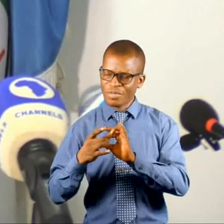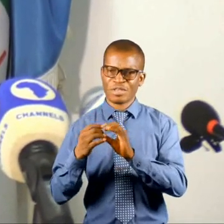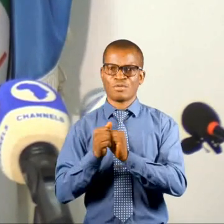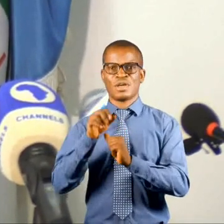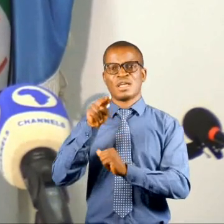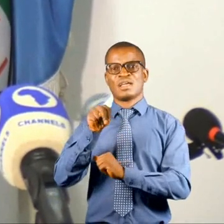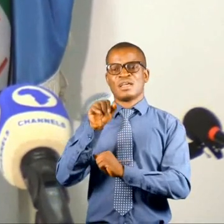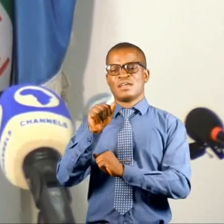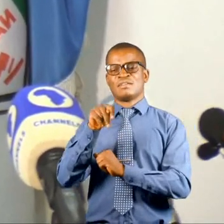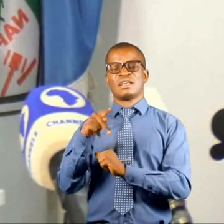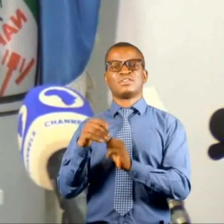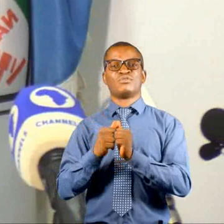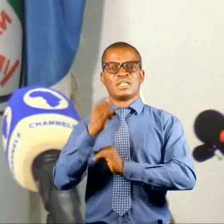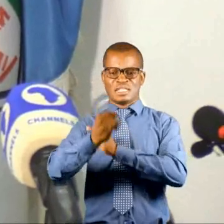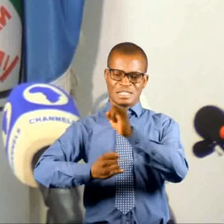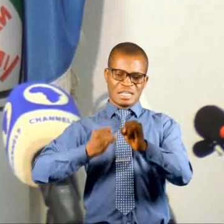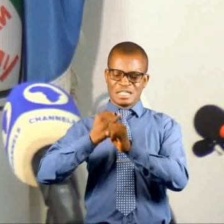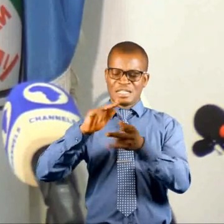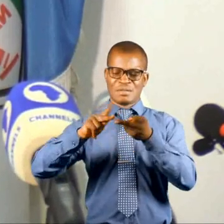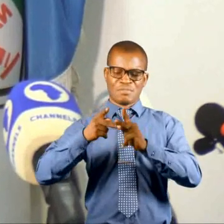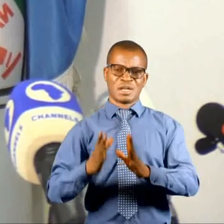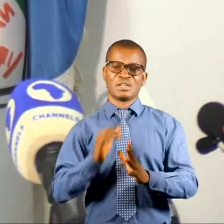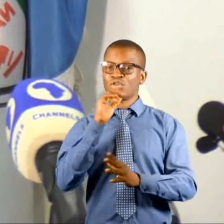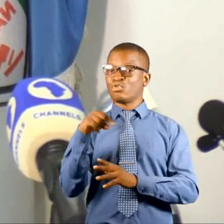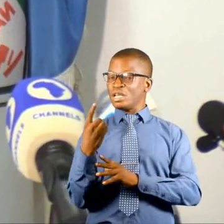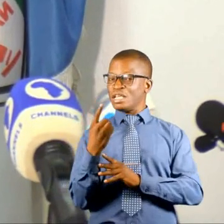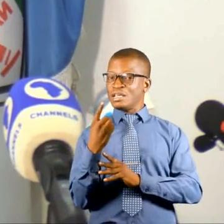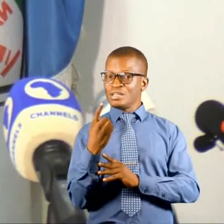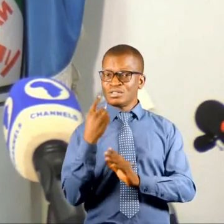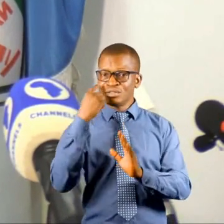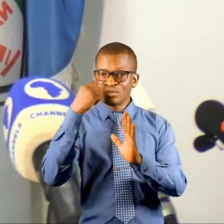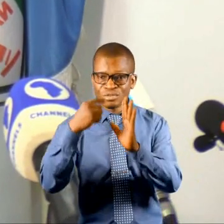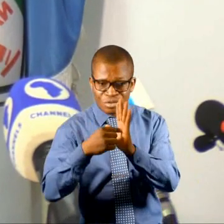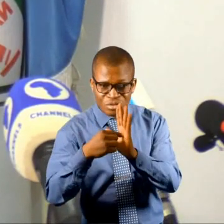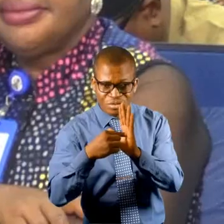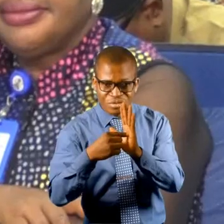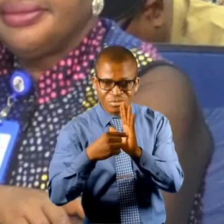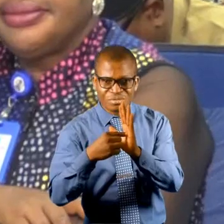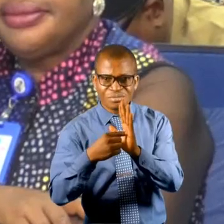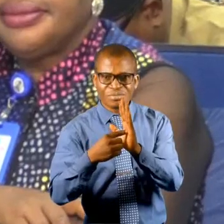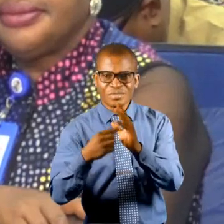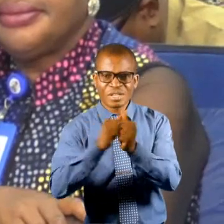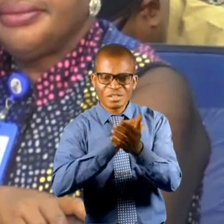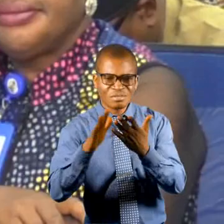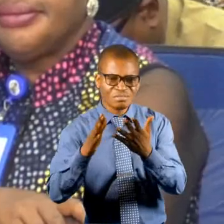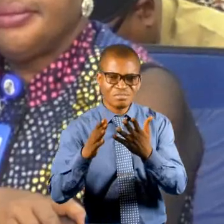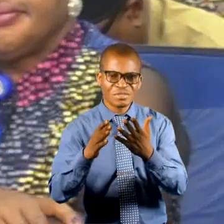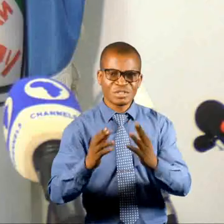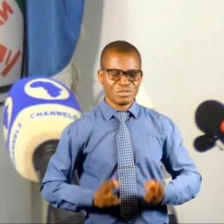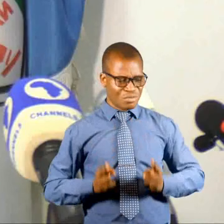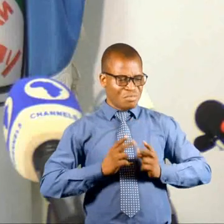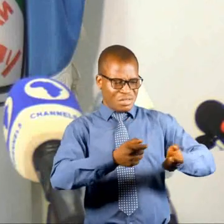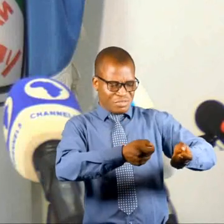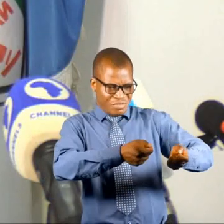working closely with NAPTIP as well as international partners to not only detect, deter, and